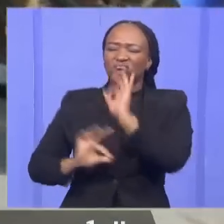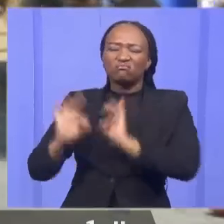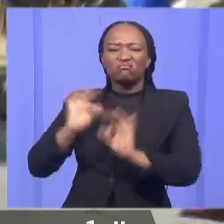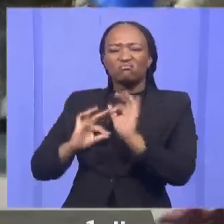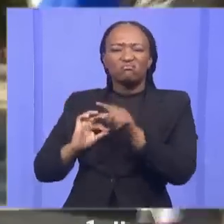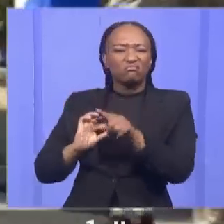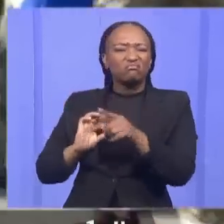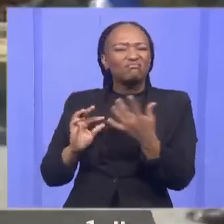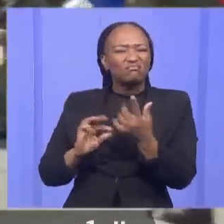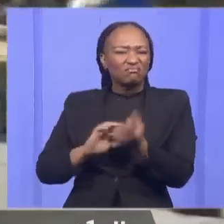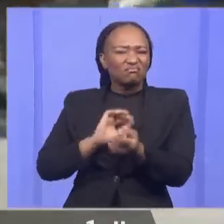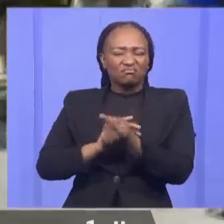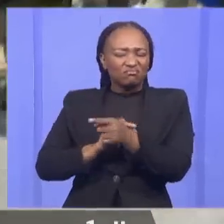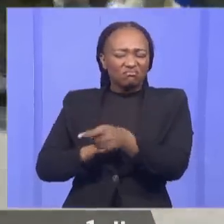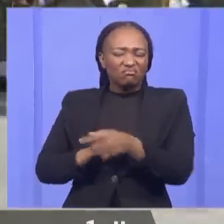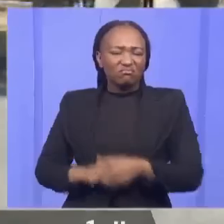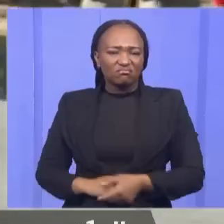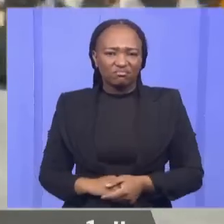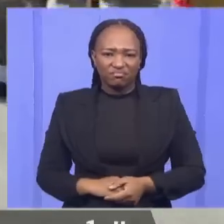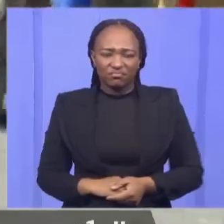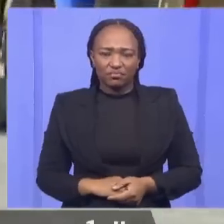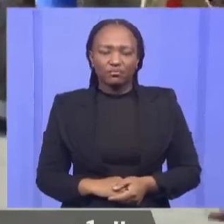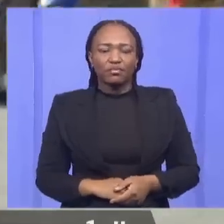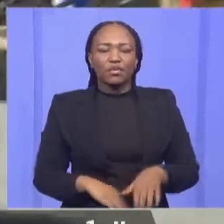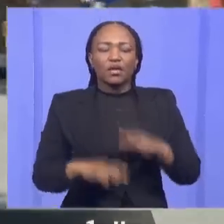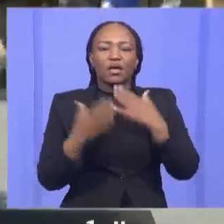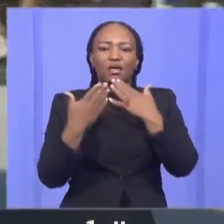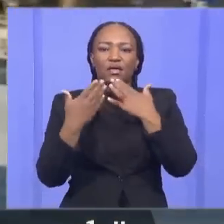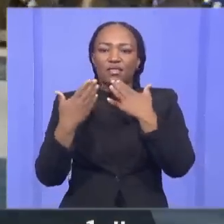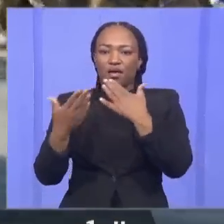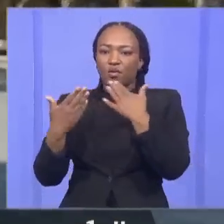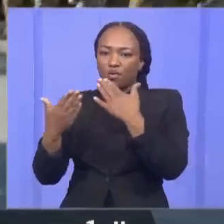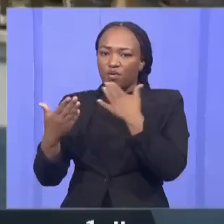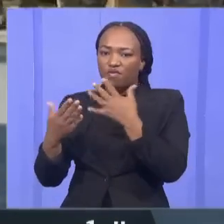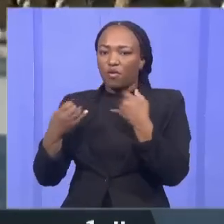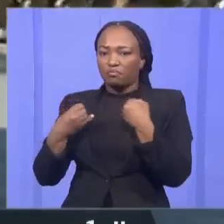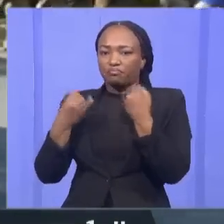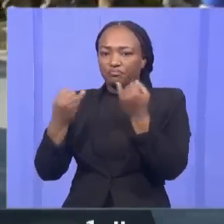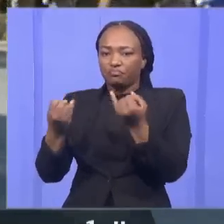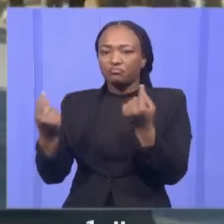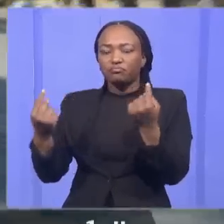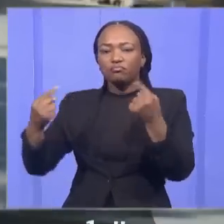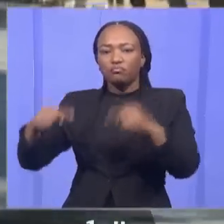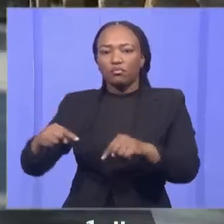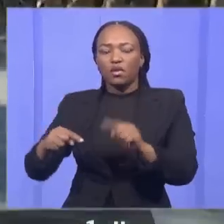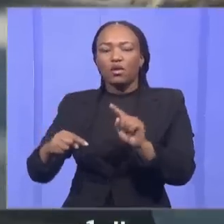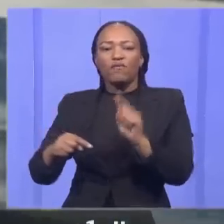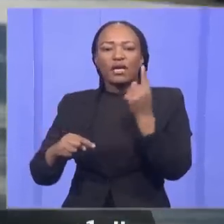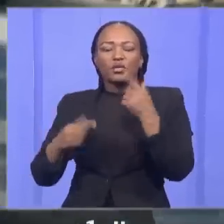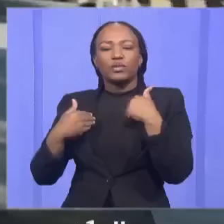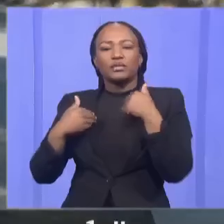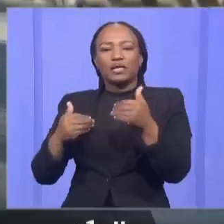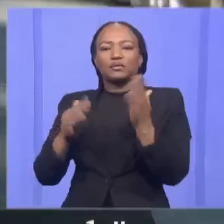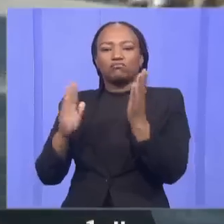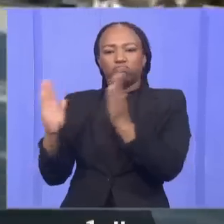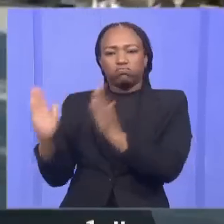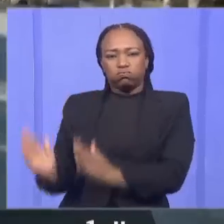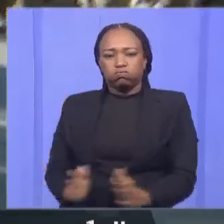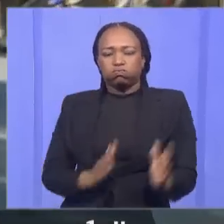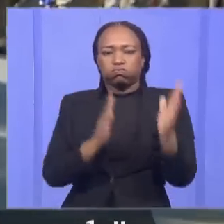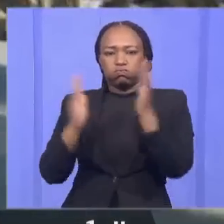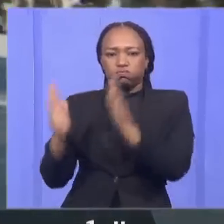that. Thank you very much for having us. Firstly, we started with the preparations in October